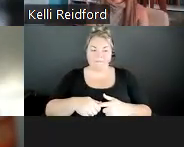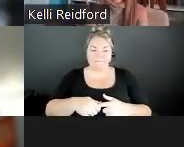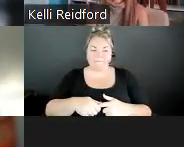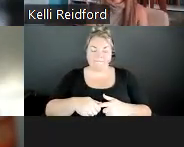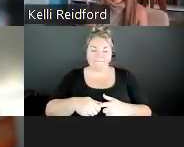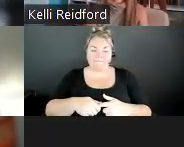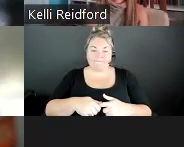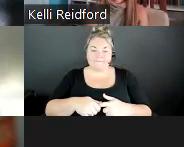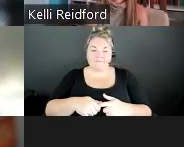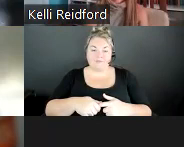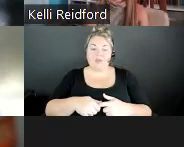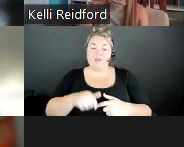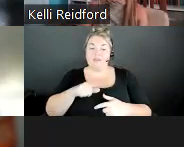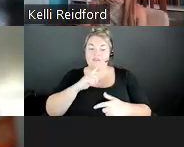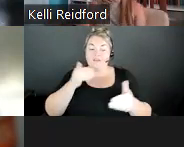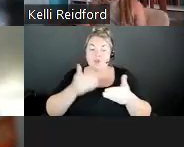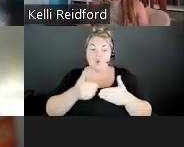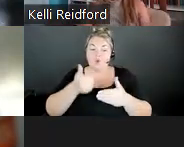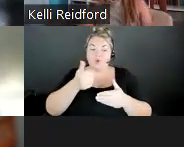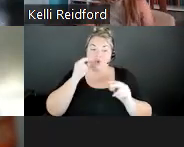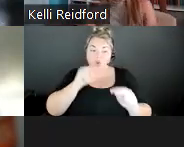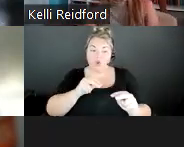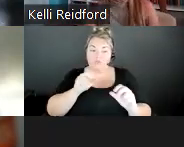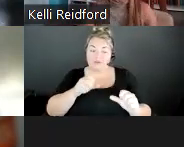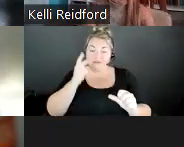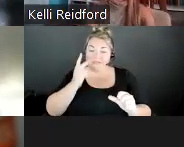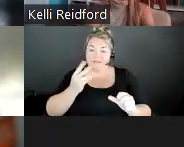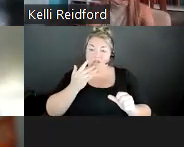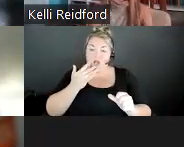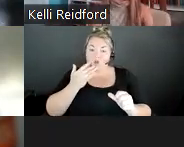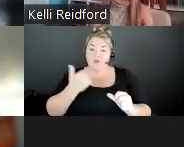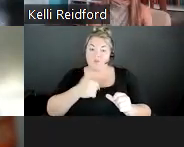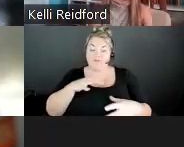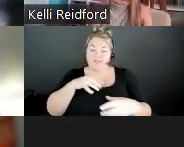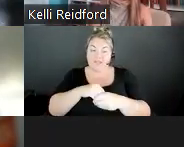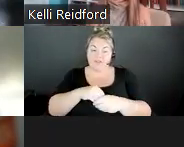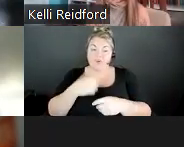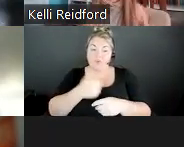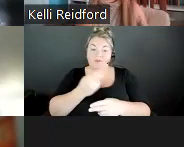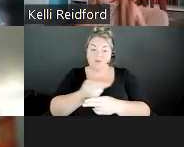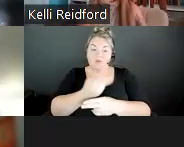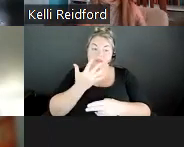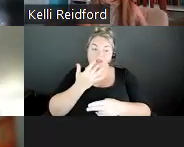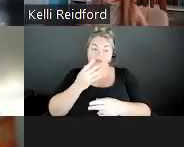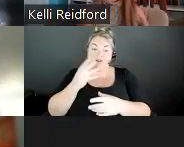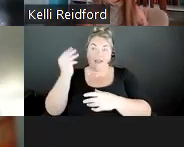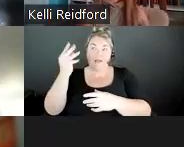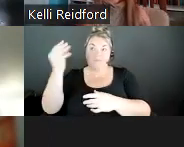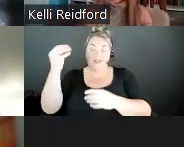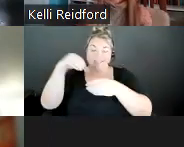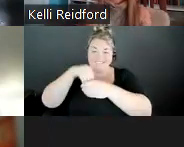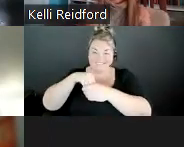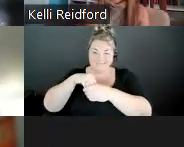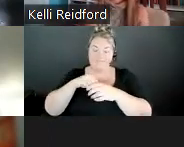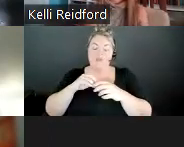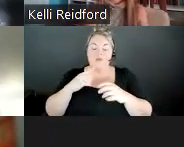This is a closer look where you can see the color that we've engaged. We use the color of outside in because